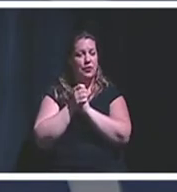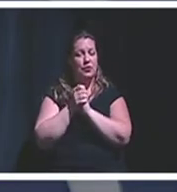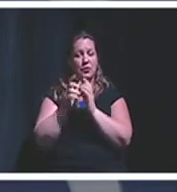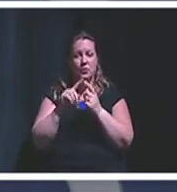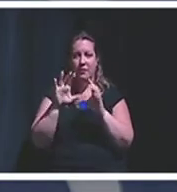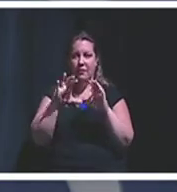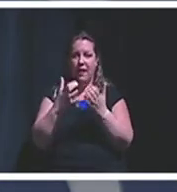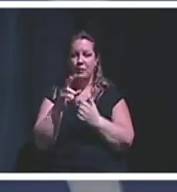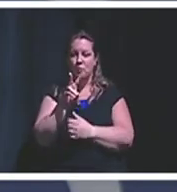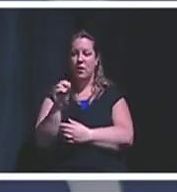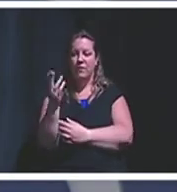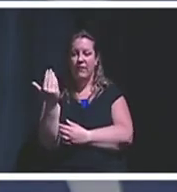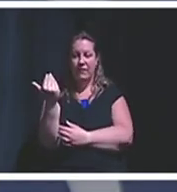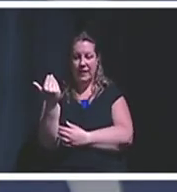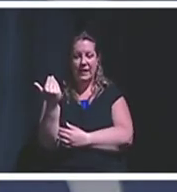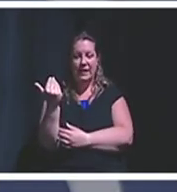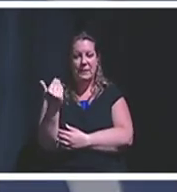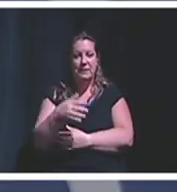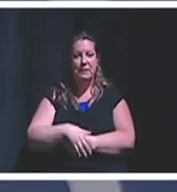of 2015.